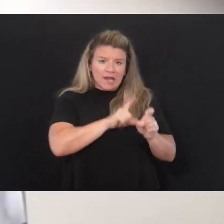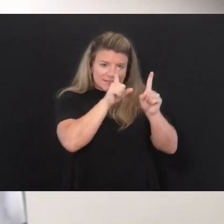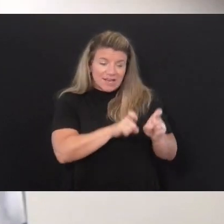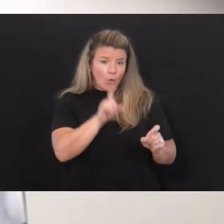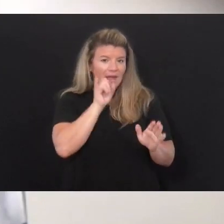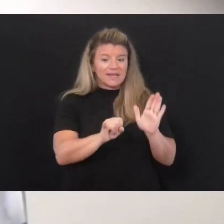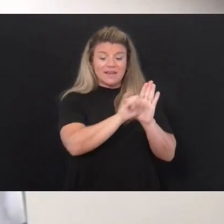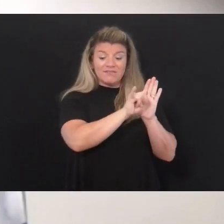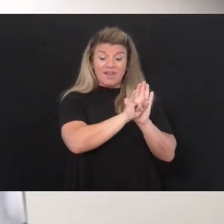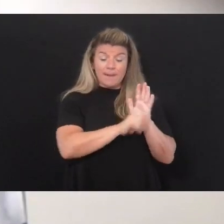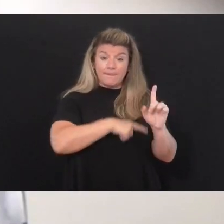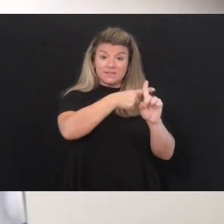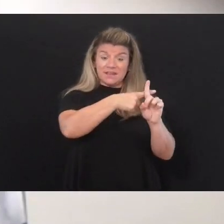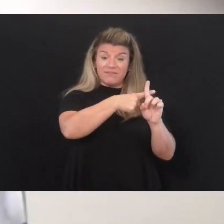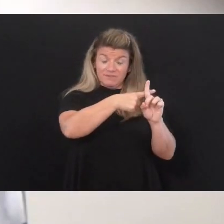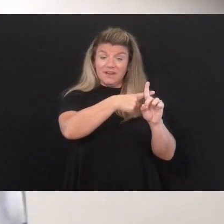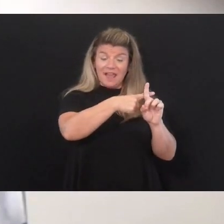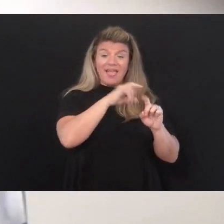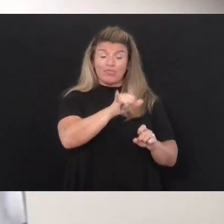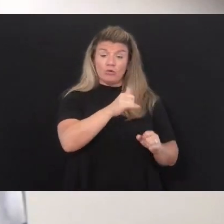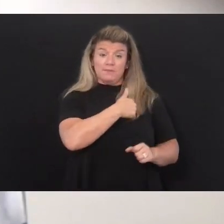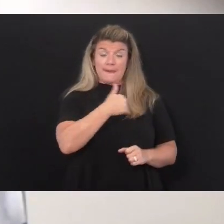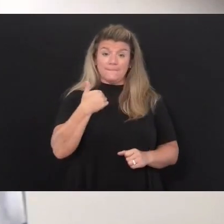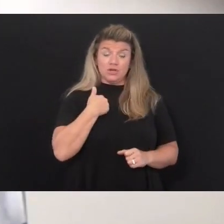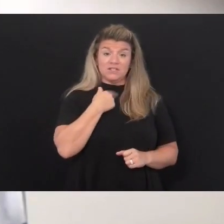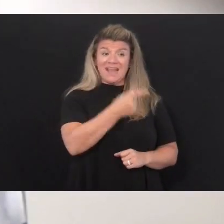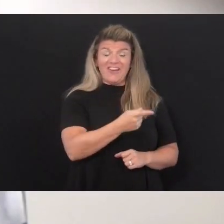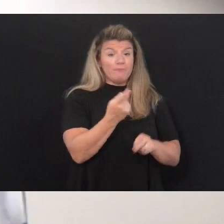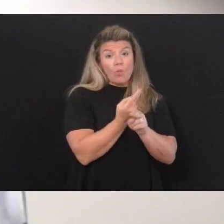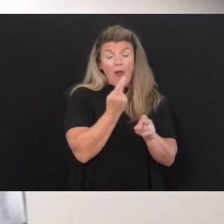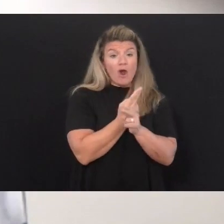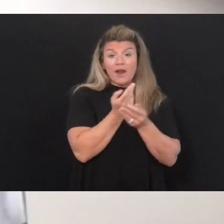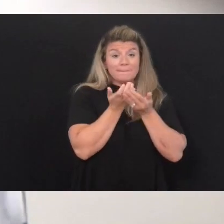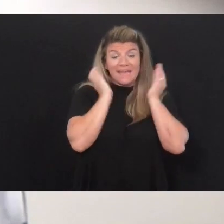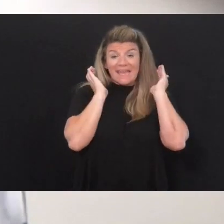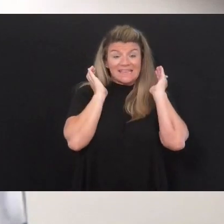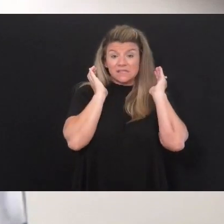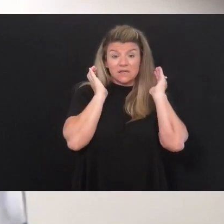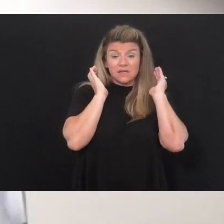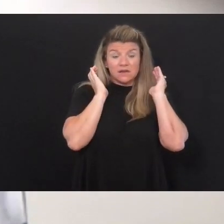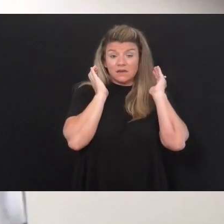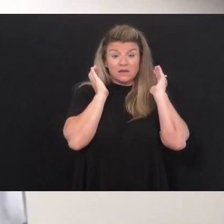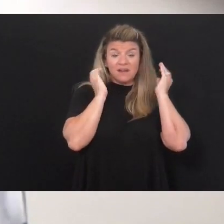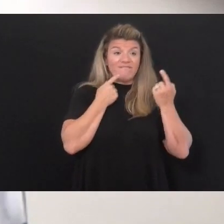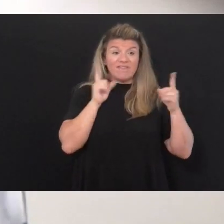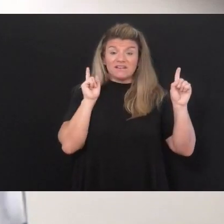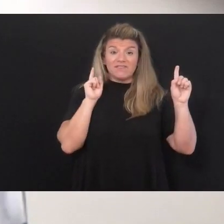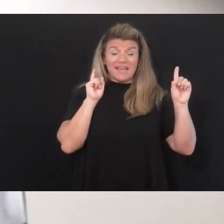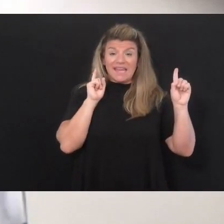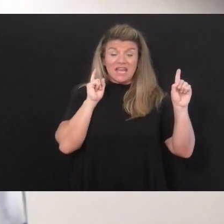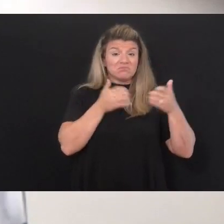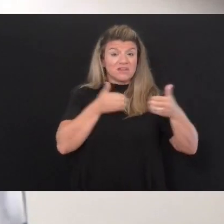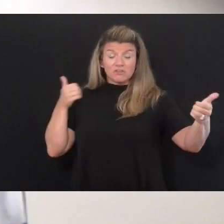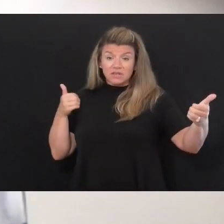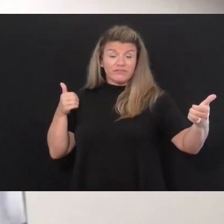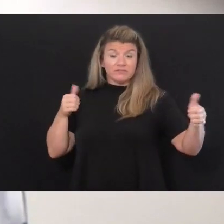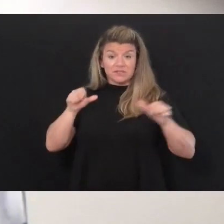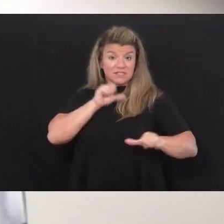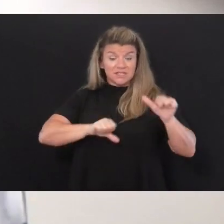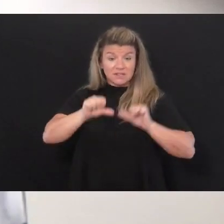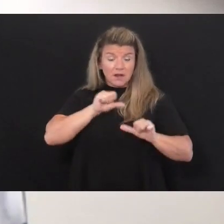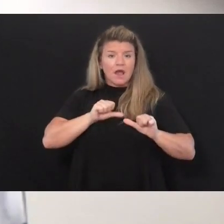with COVID and ICUs seeing more people with COVID. So I'm not saying that to scare anybody, and this is not